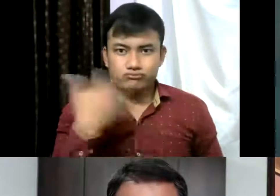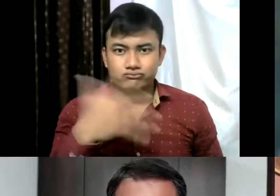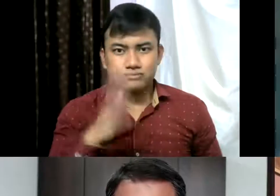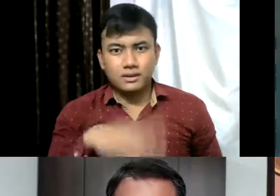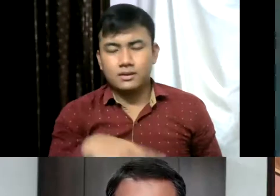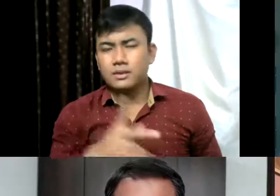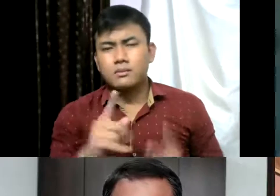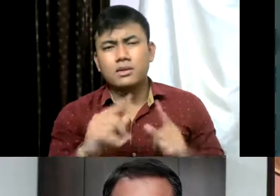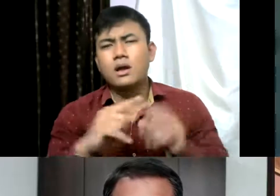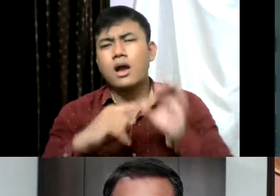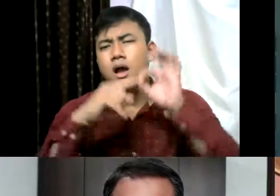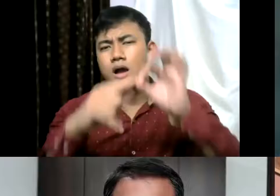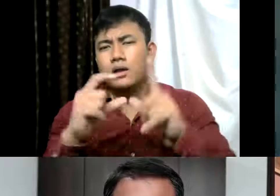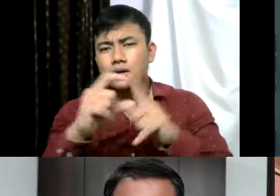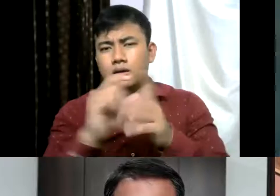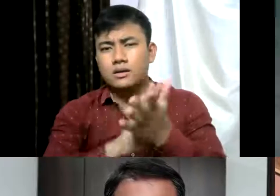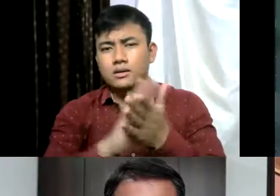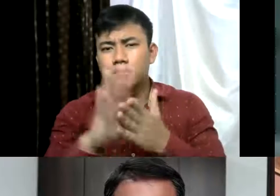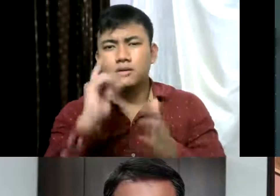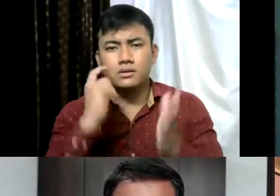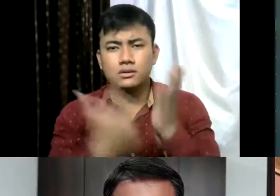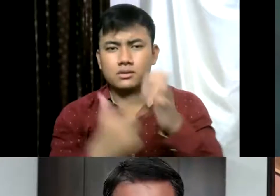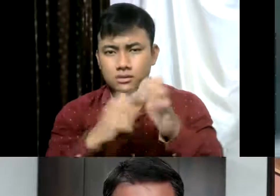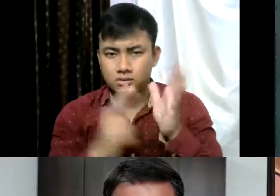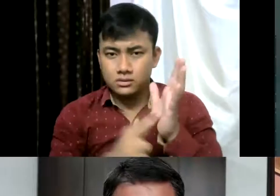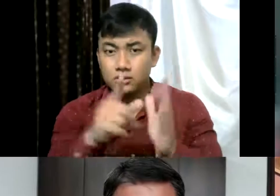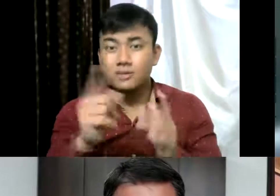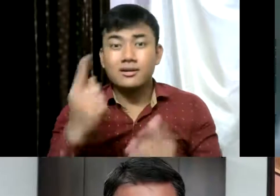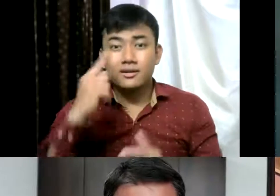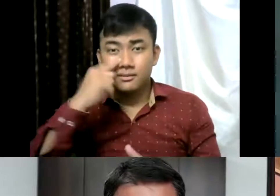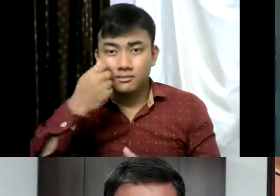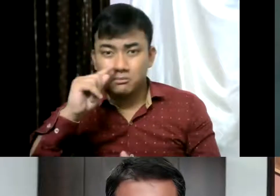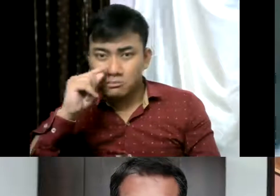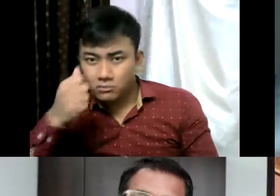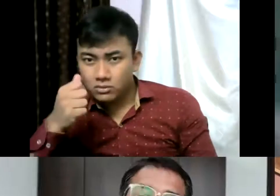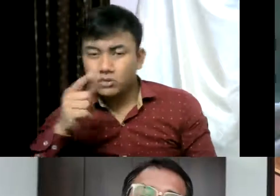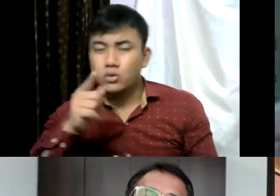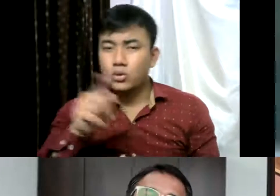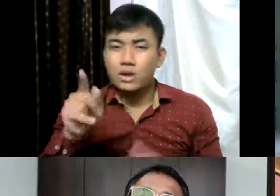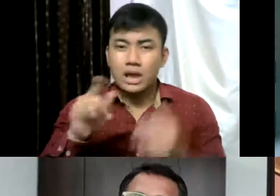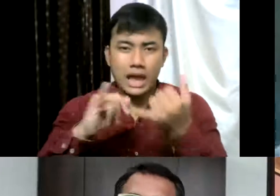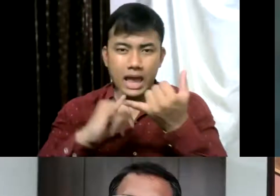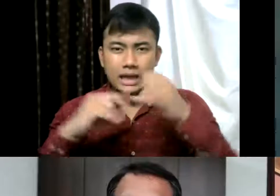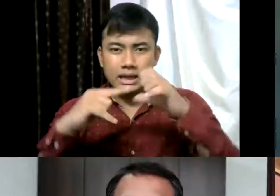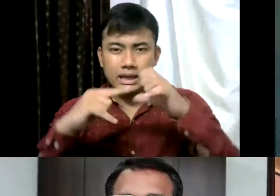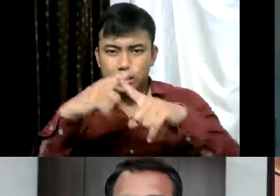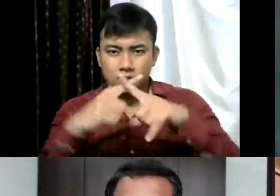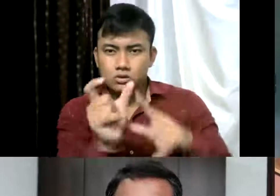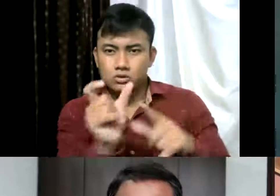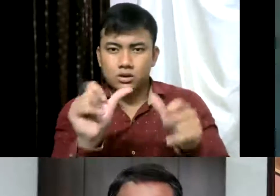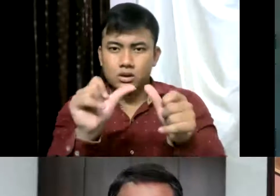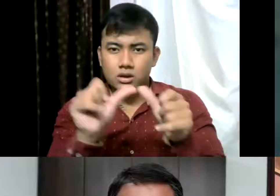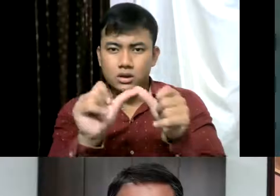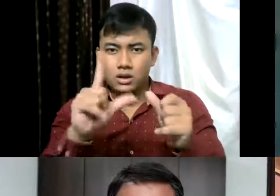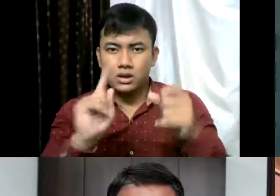Dhiren, to ask you, your work looks at the geographies of sexuality and specifically looking at queerness and caste and how do these